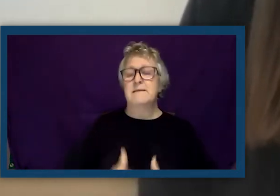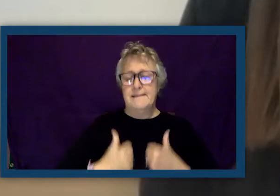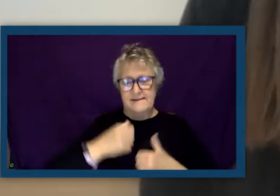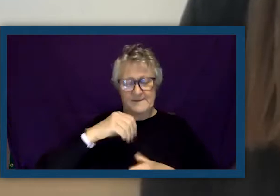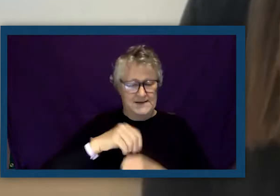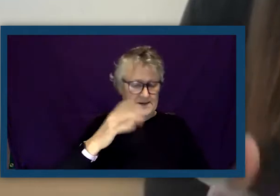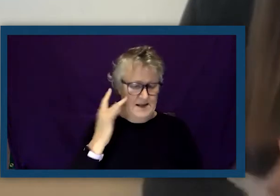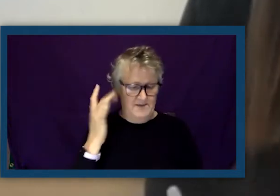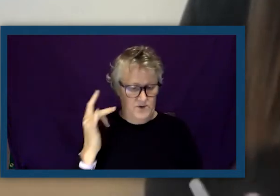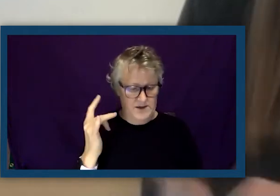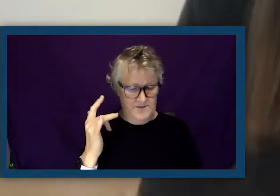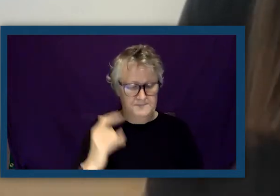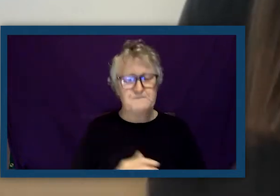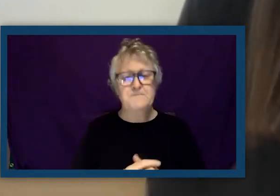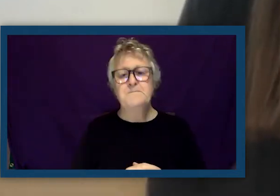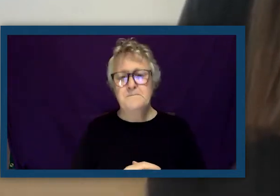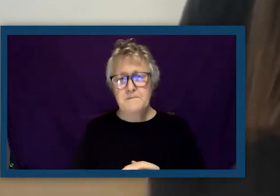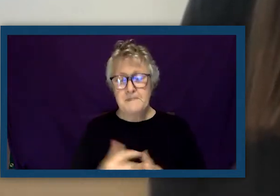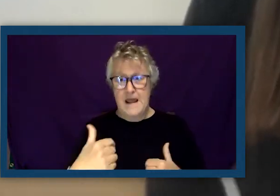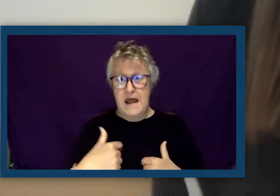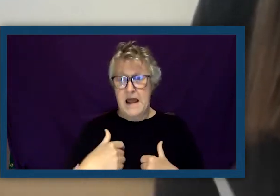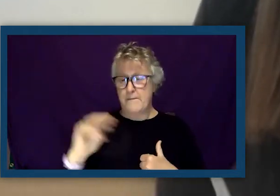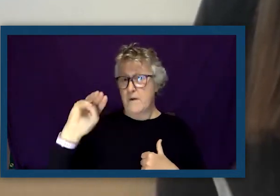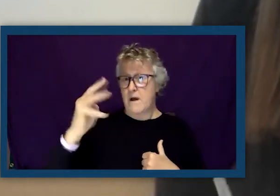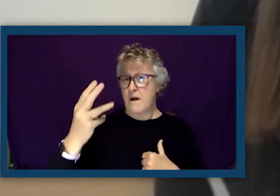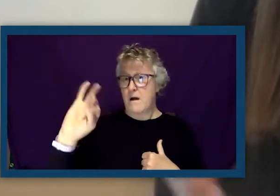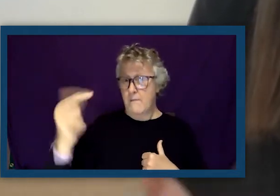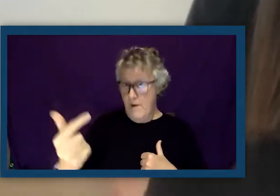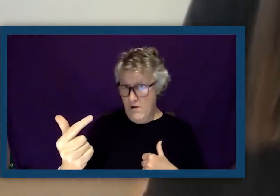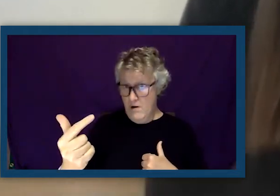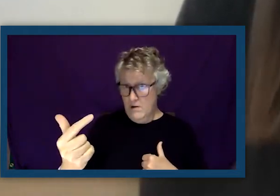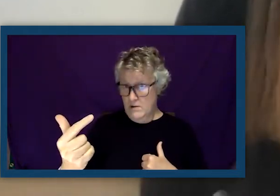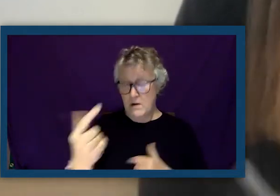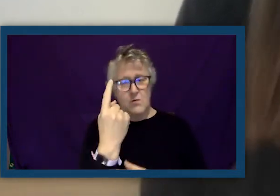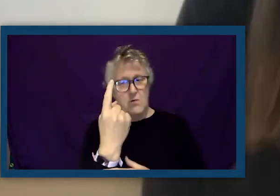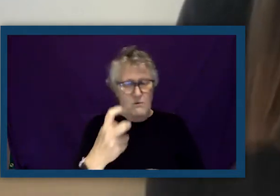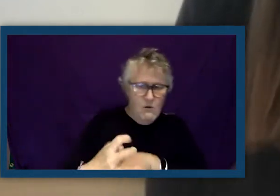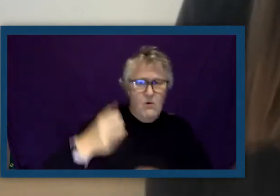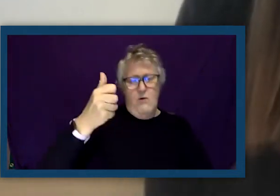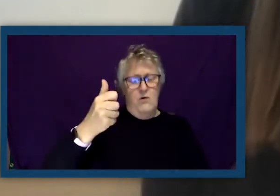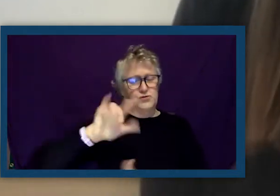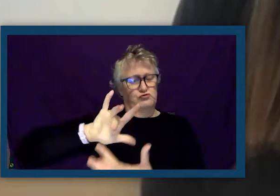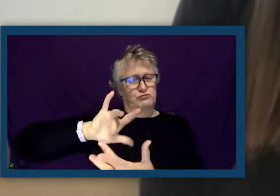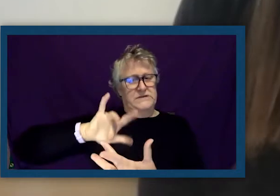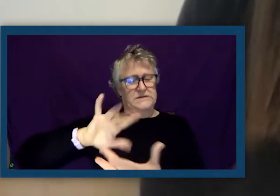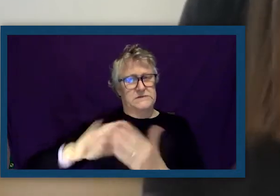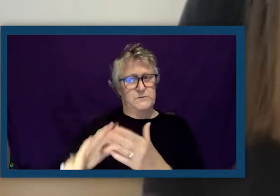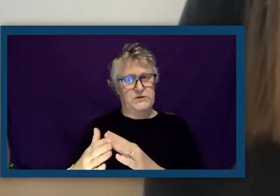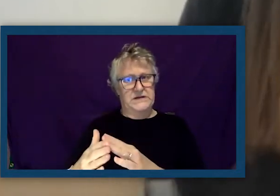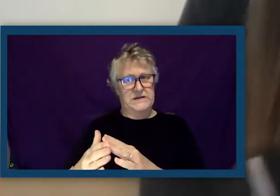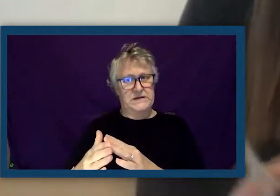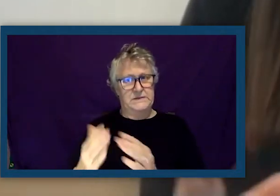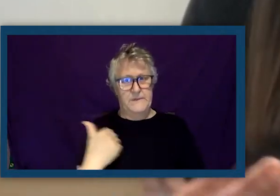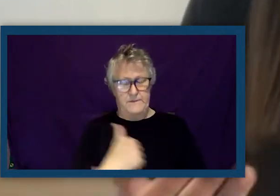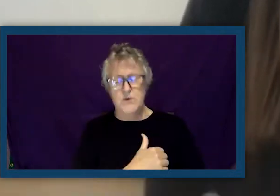population. I'm Hmong, which means I'm a member of one of the hardest to reach communities in California, but there are really